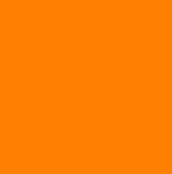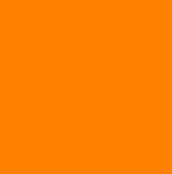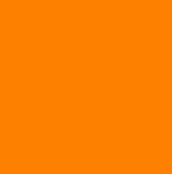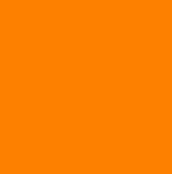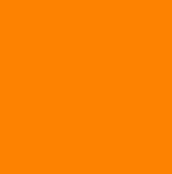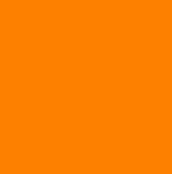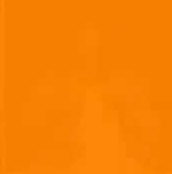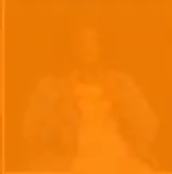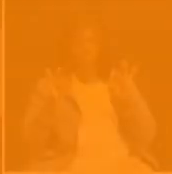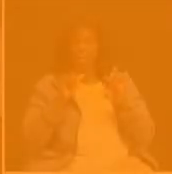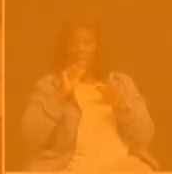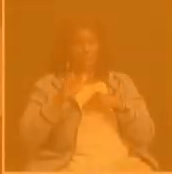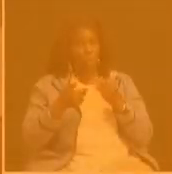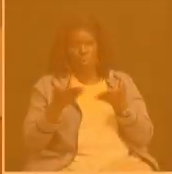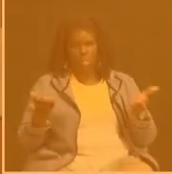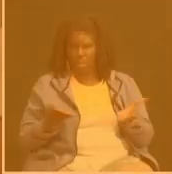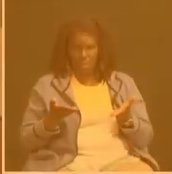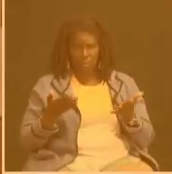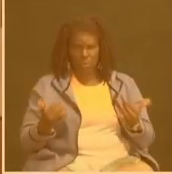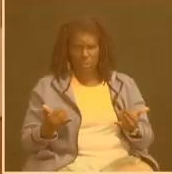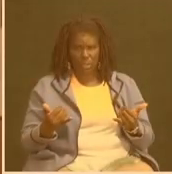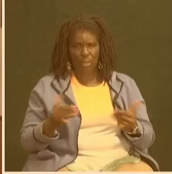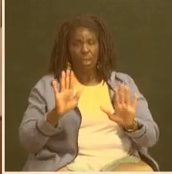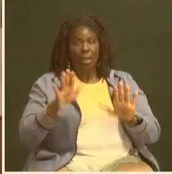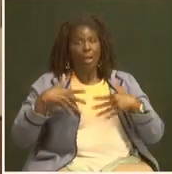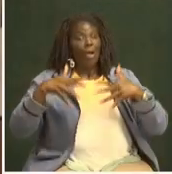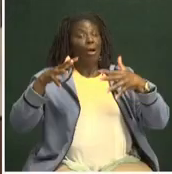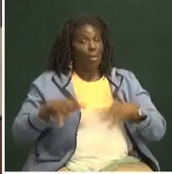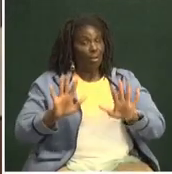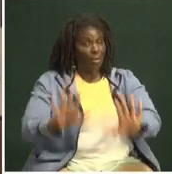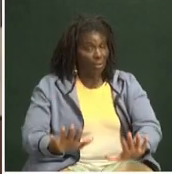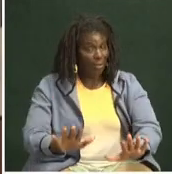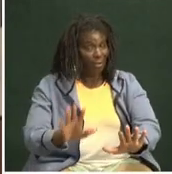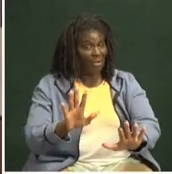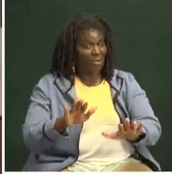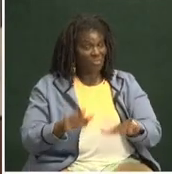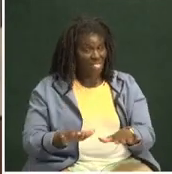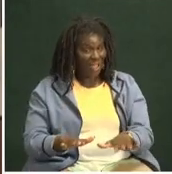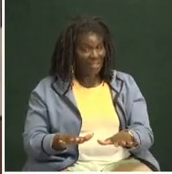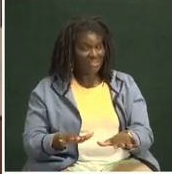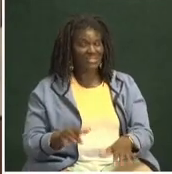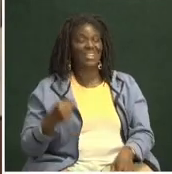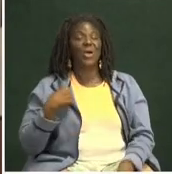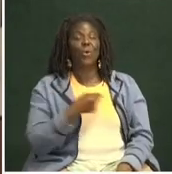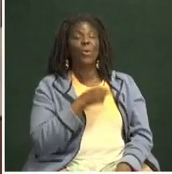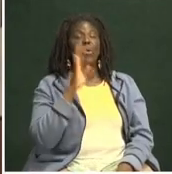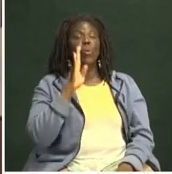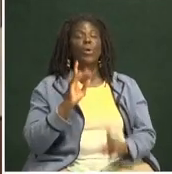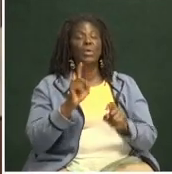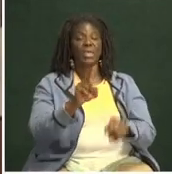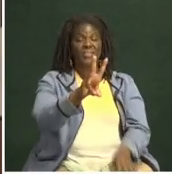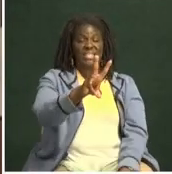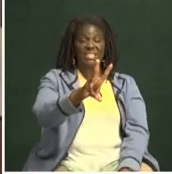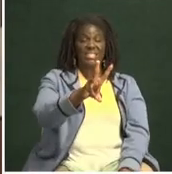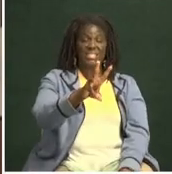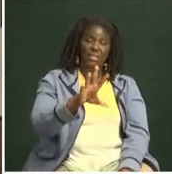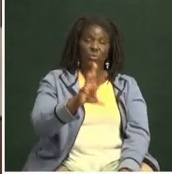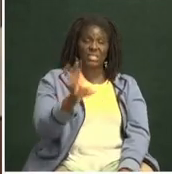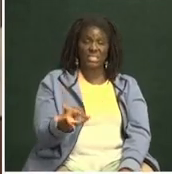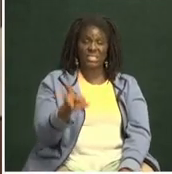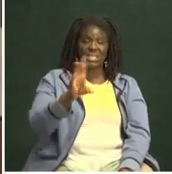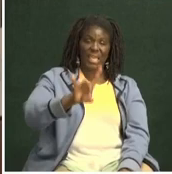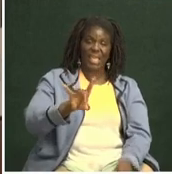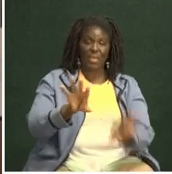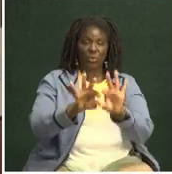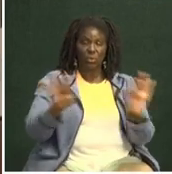Not all of them are at this ceremony. You can breathe. We will award 668